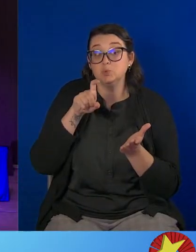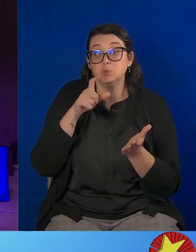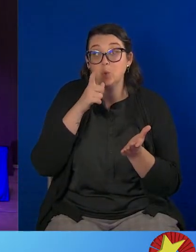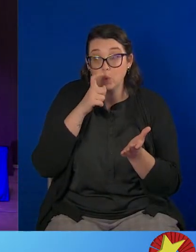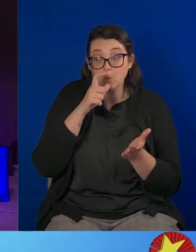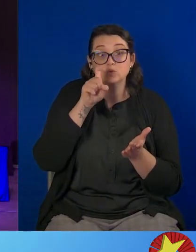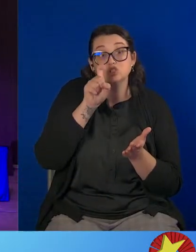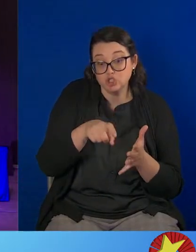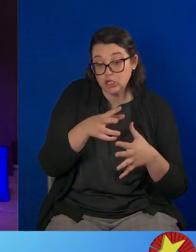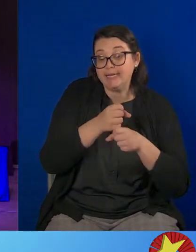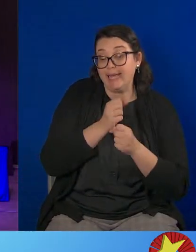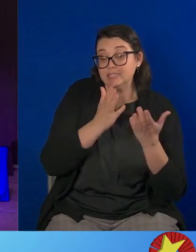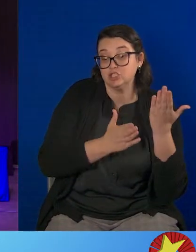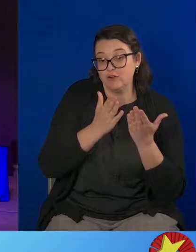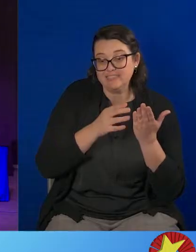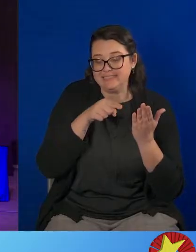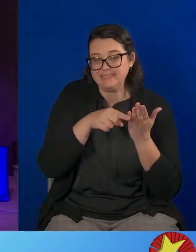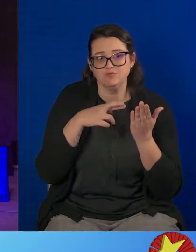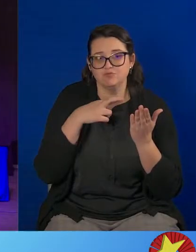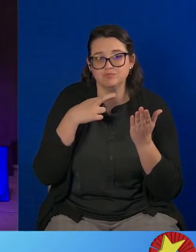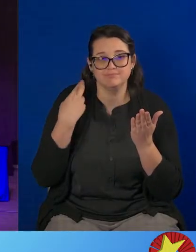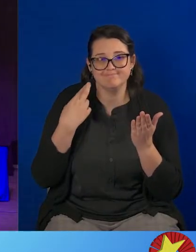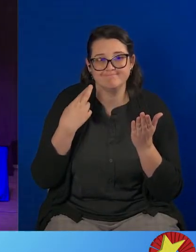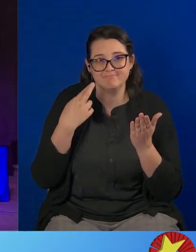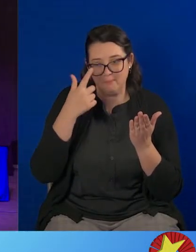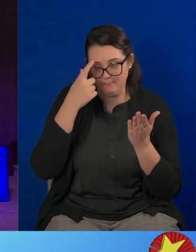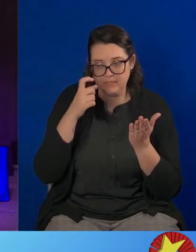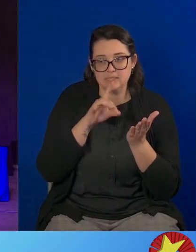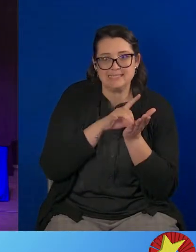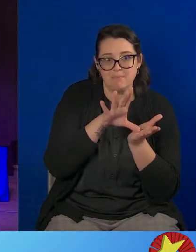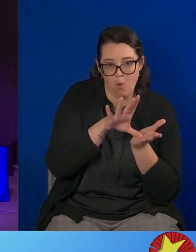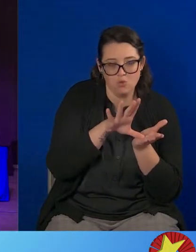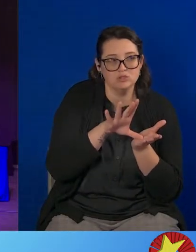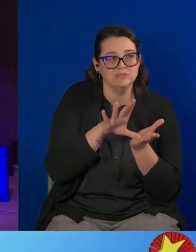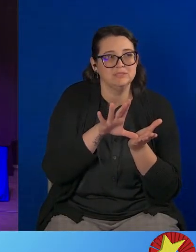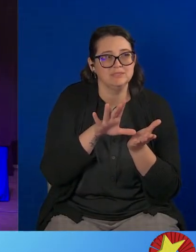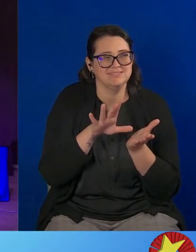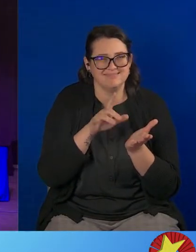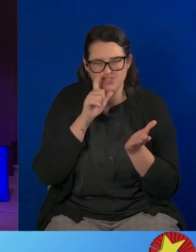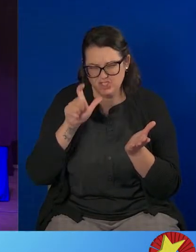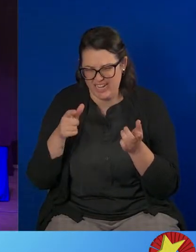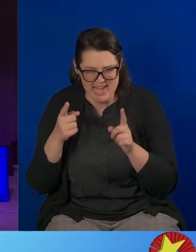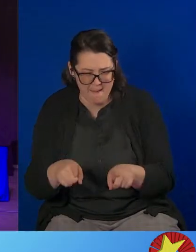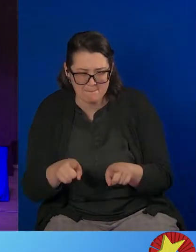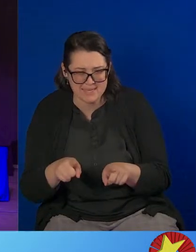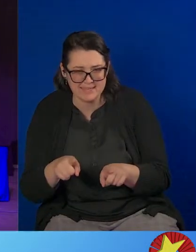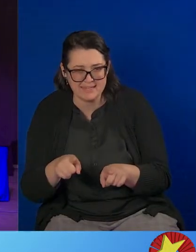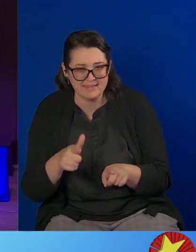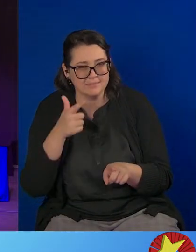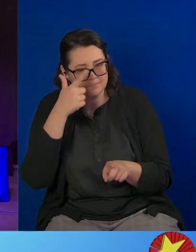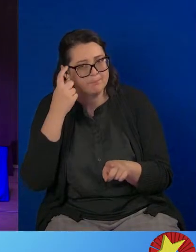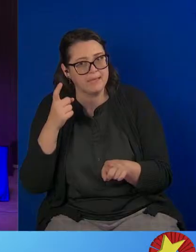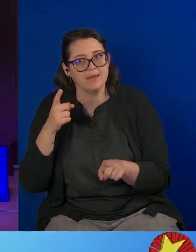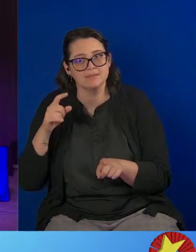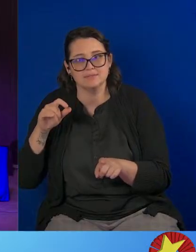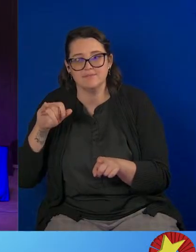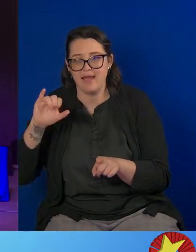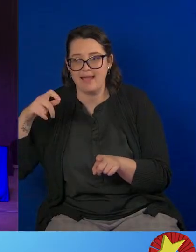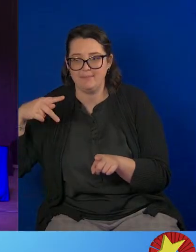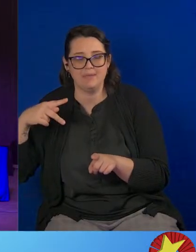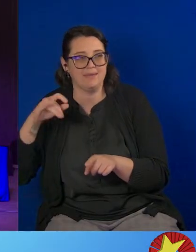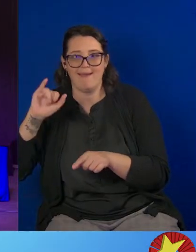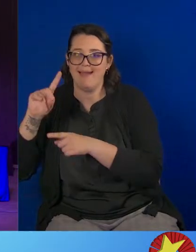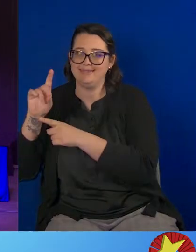in jeopardy as a result of an expulsion that really shouldn't happen because of the protections that are offered through